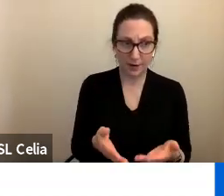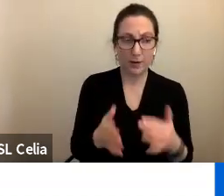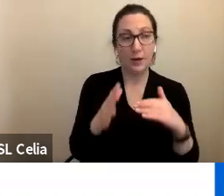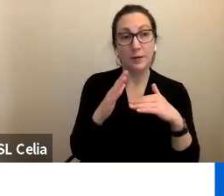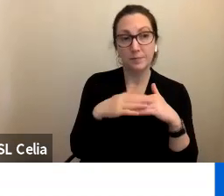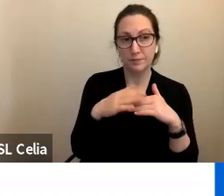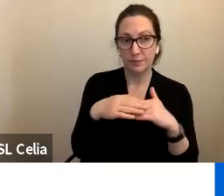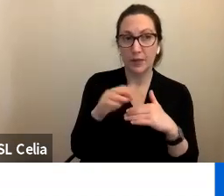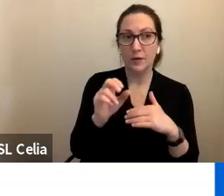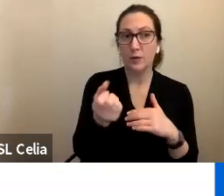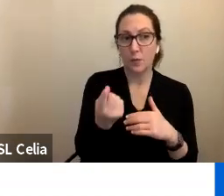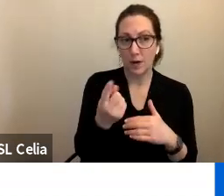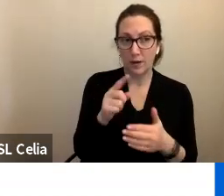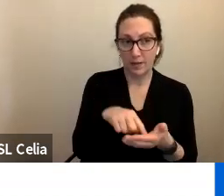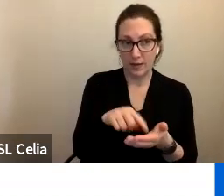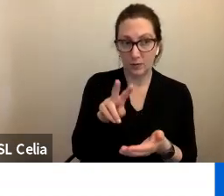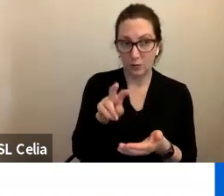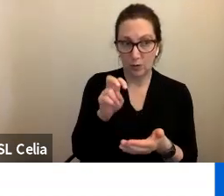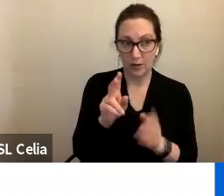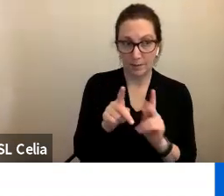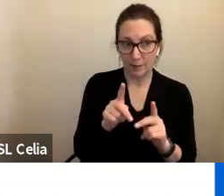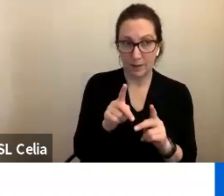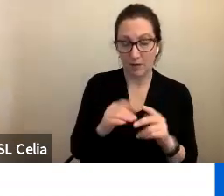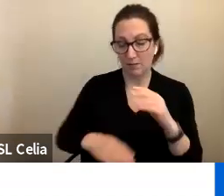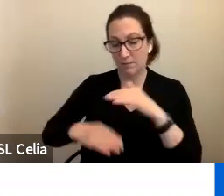in the population, but no more than 8,000.